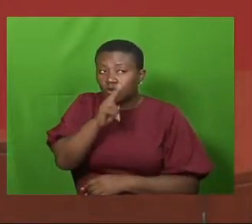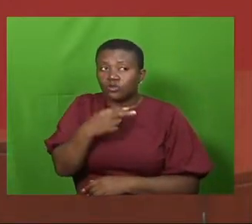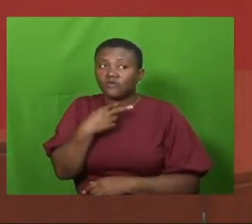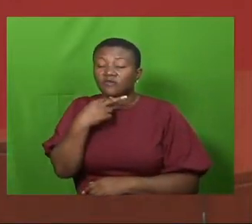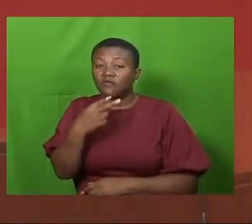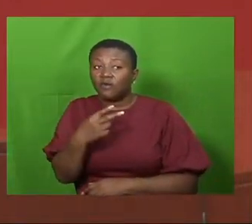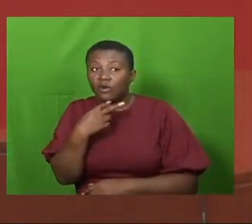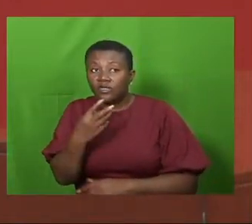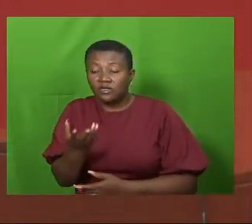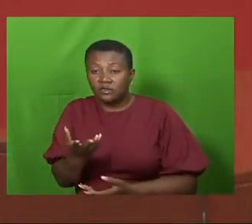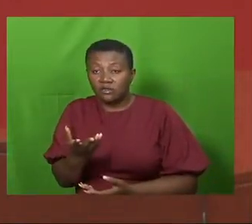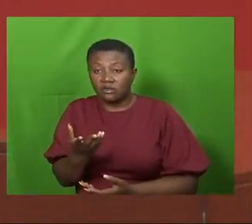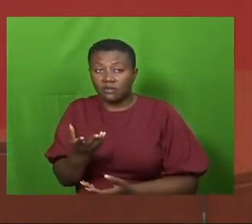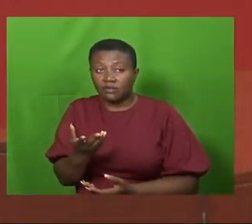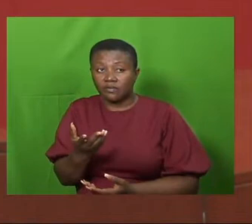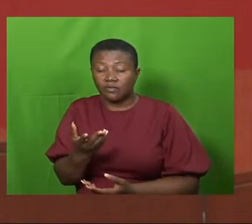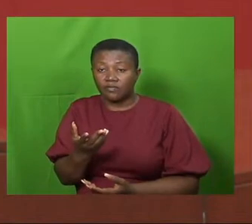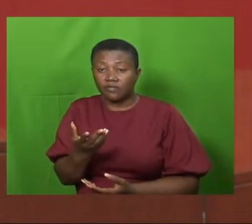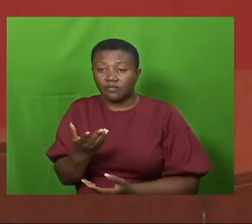reference to